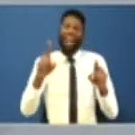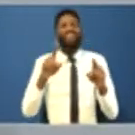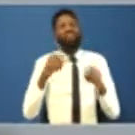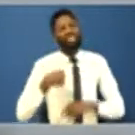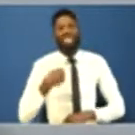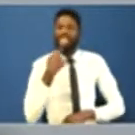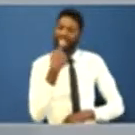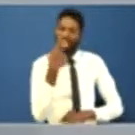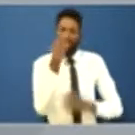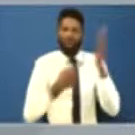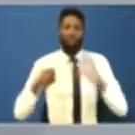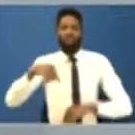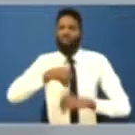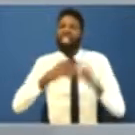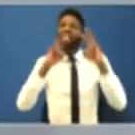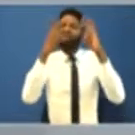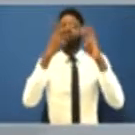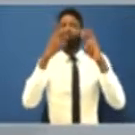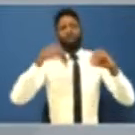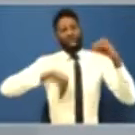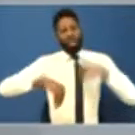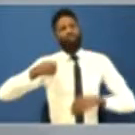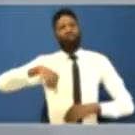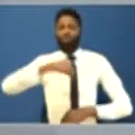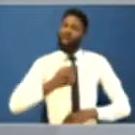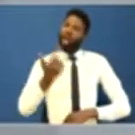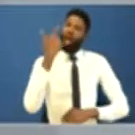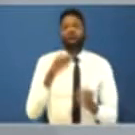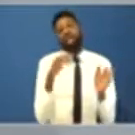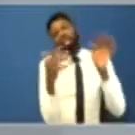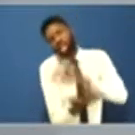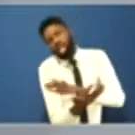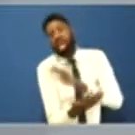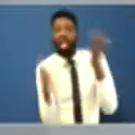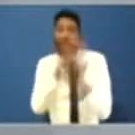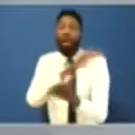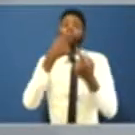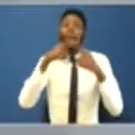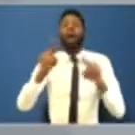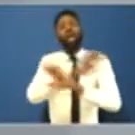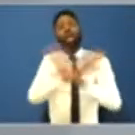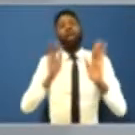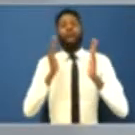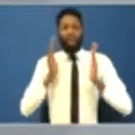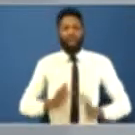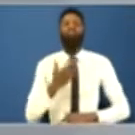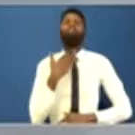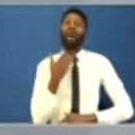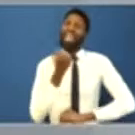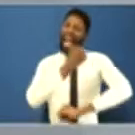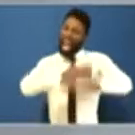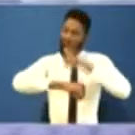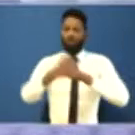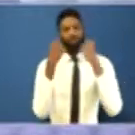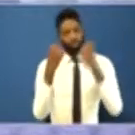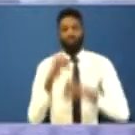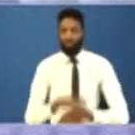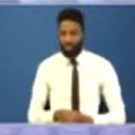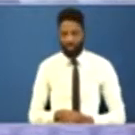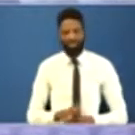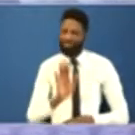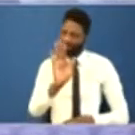saying is we dance around this issue of corruption but nobody wants to take affirmative action i just want